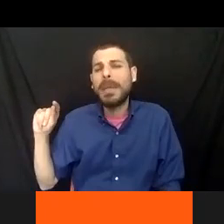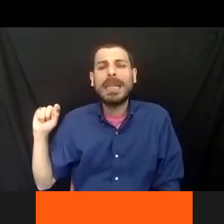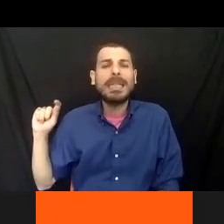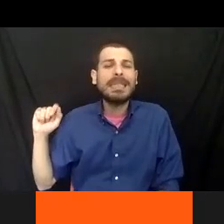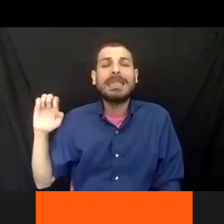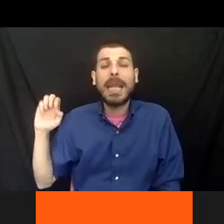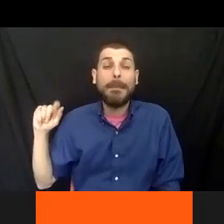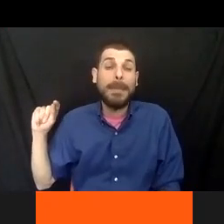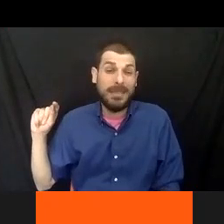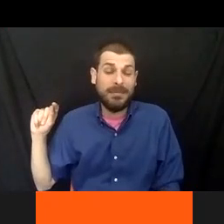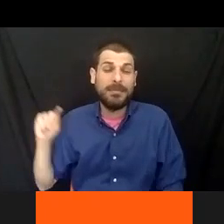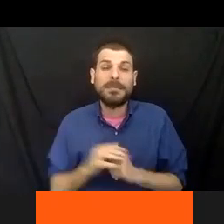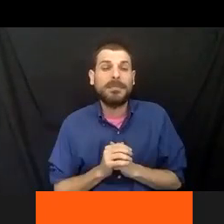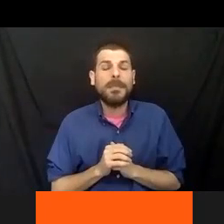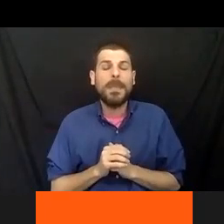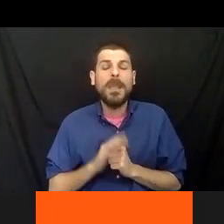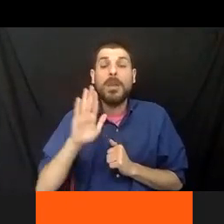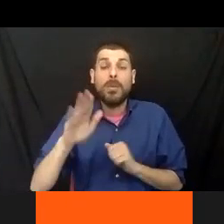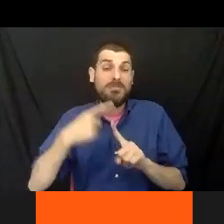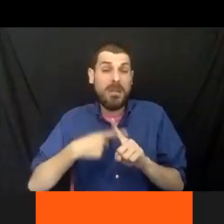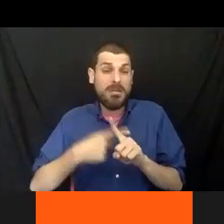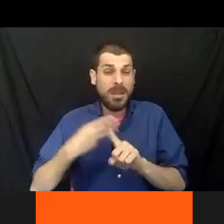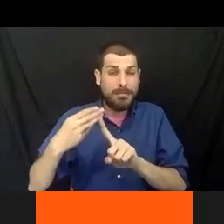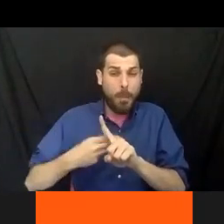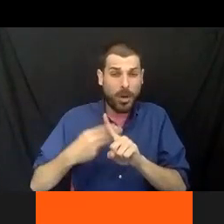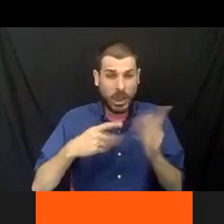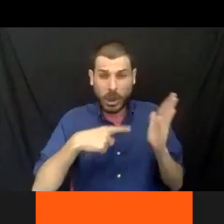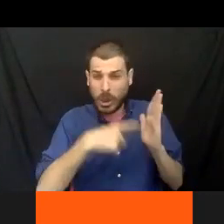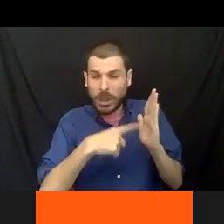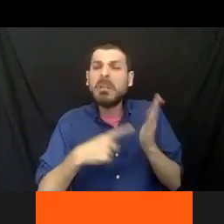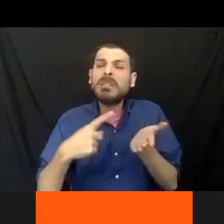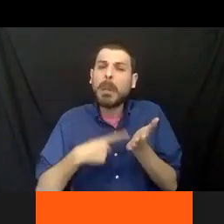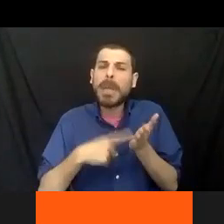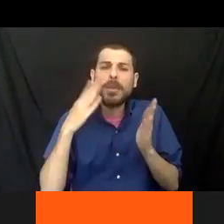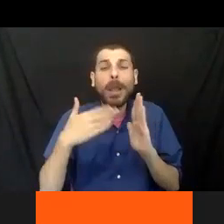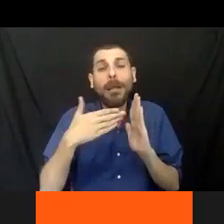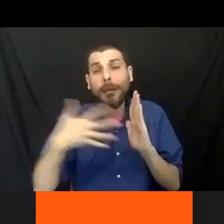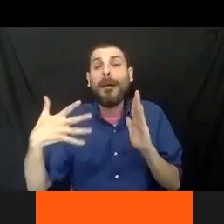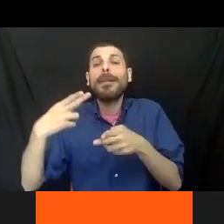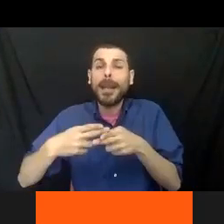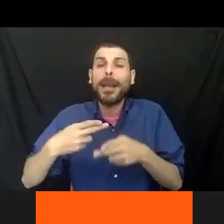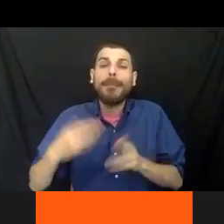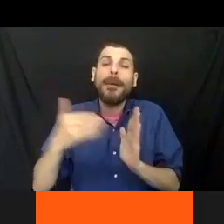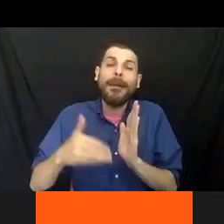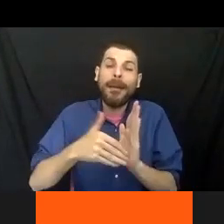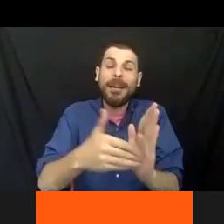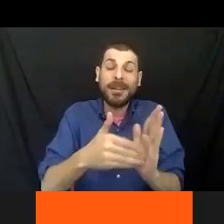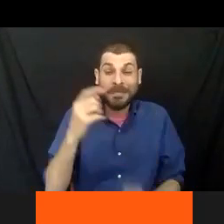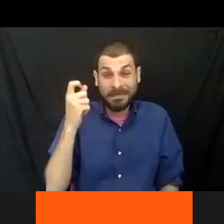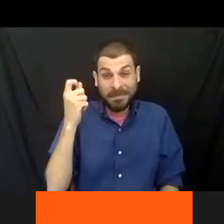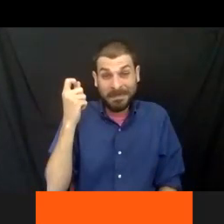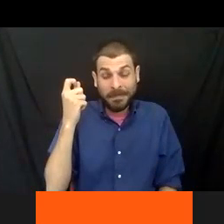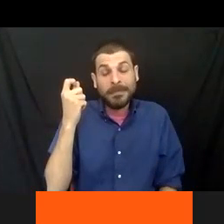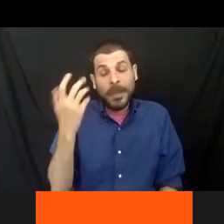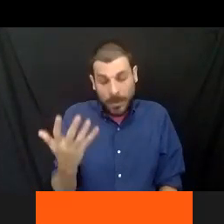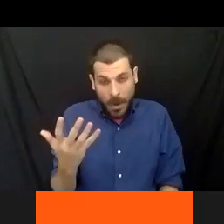might also appear on your monthly statement. Now, I should say that unfortunately, some loans that went into default during the